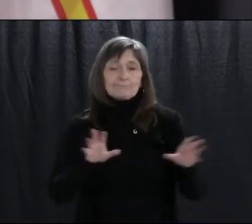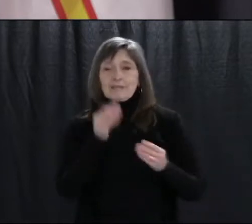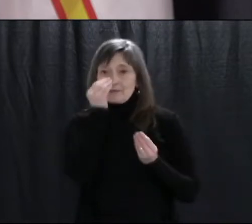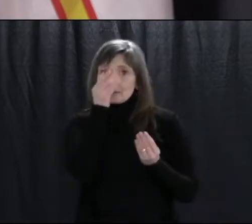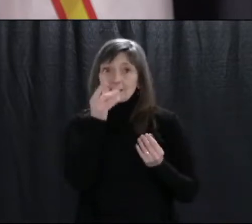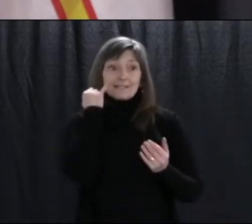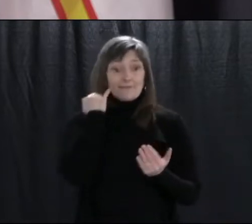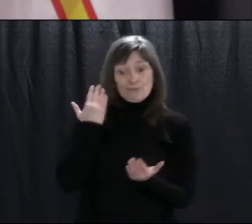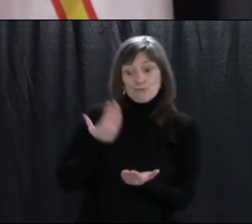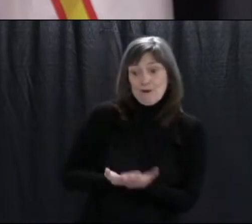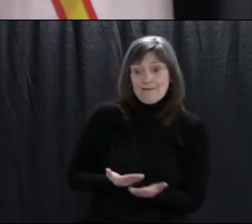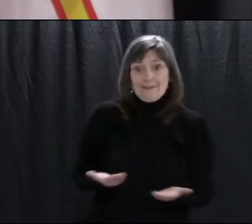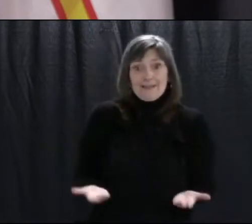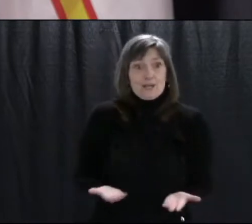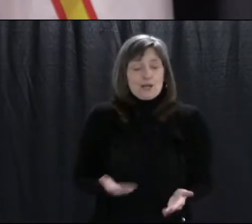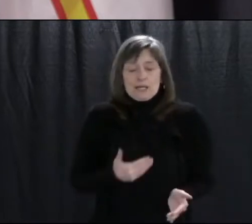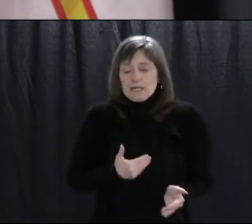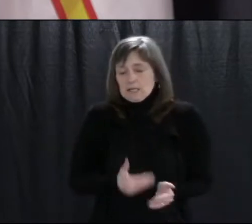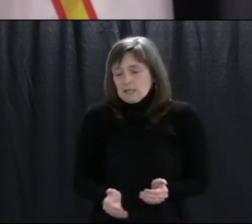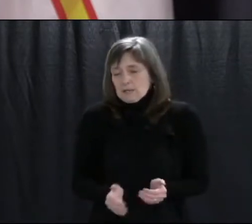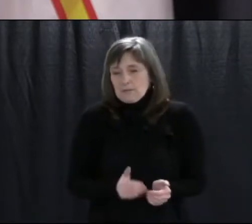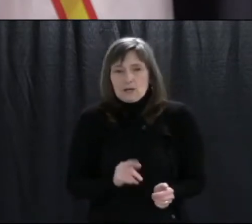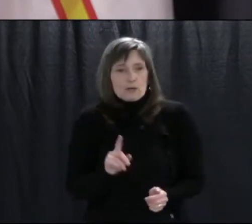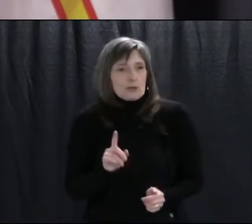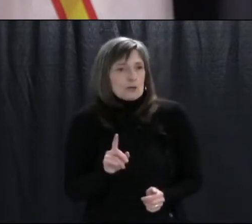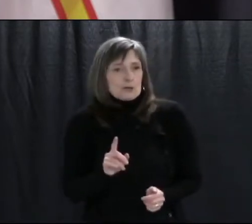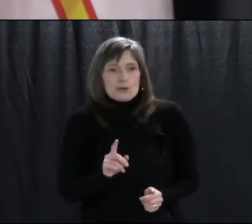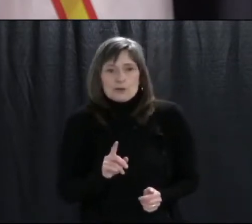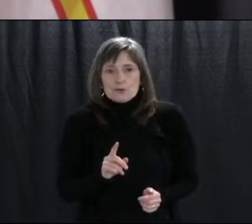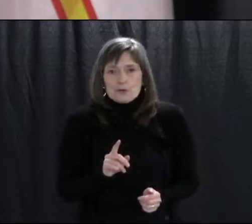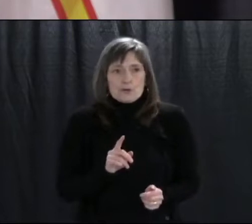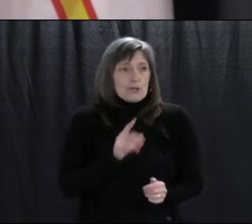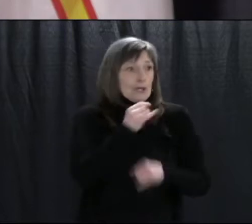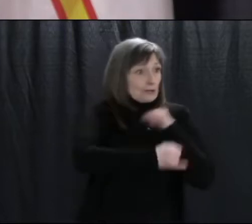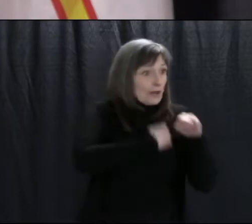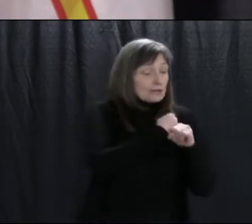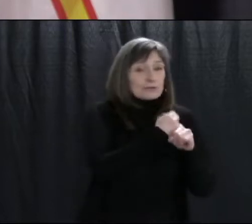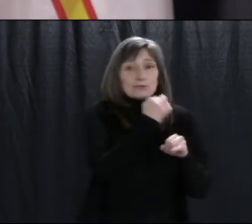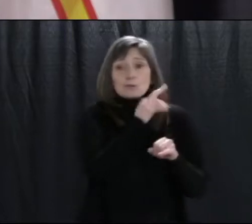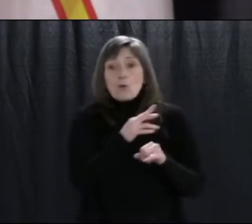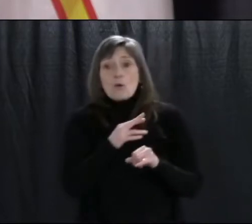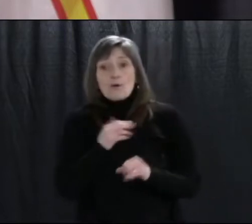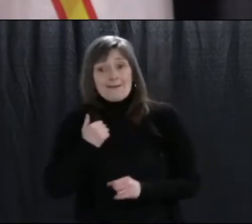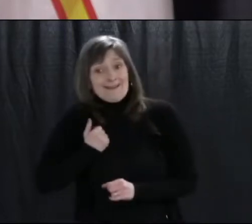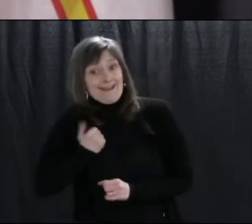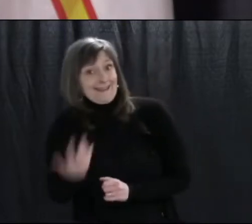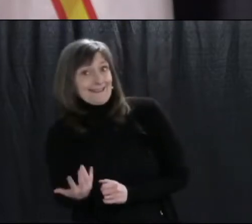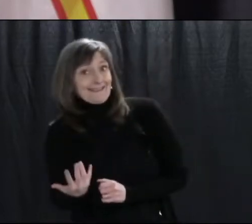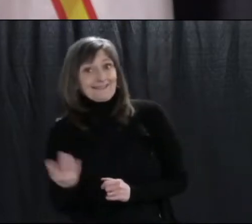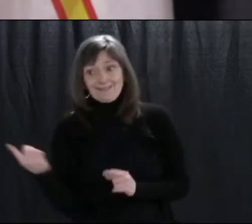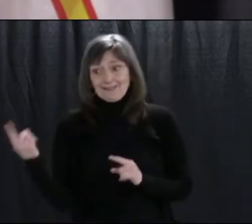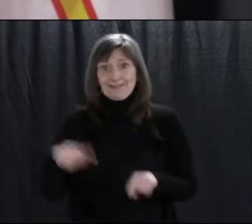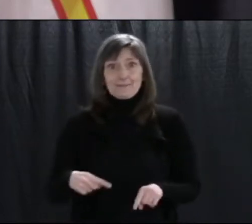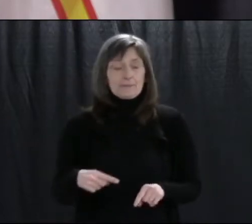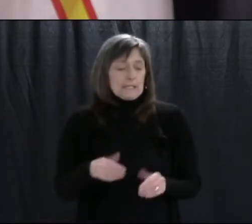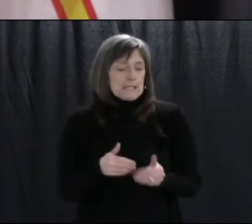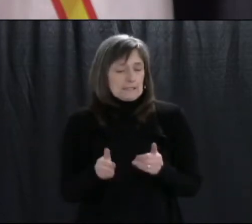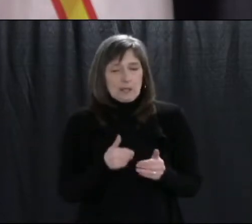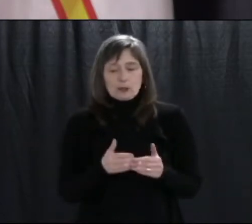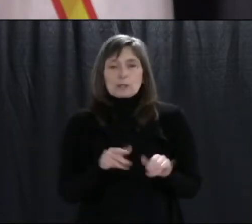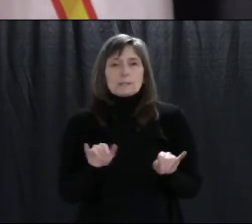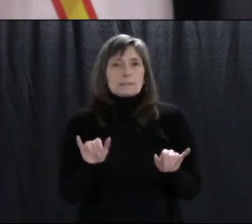if you come to Newfoundland and Labrador, regardless of if you're coming from an international destination, if you've mentioned, but also from another